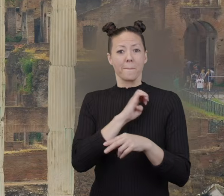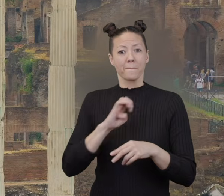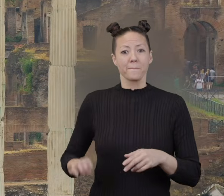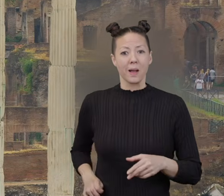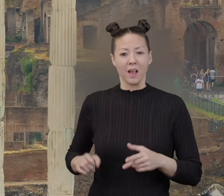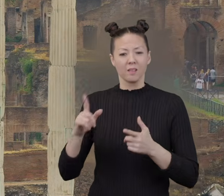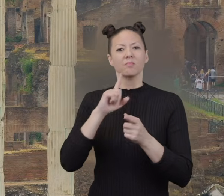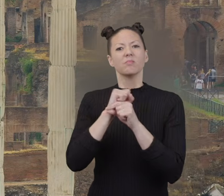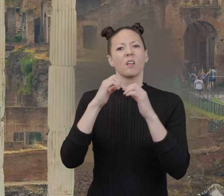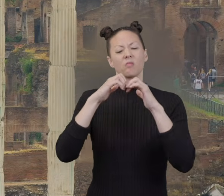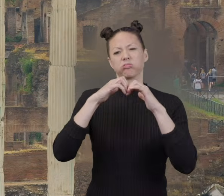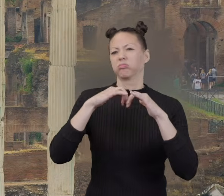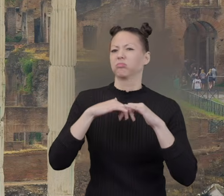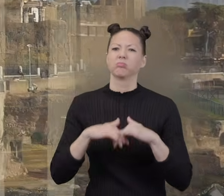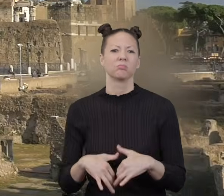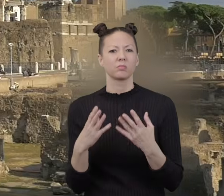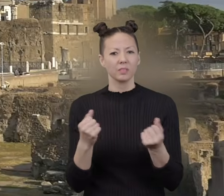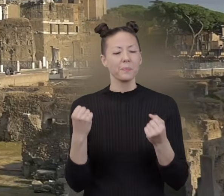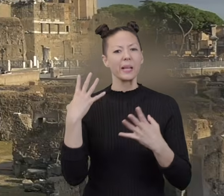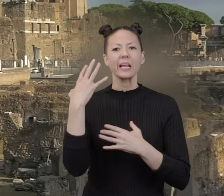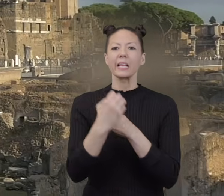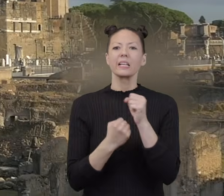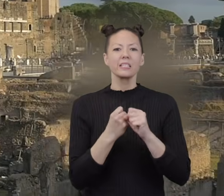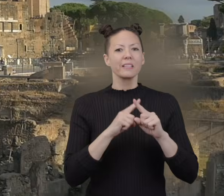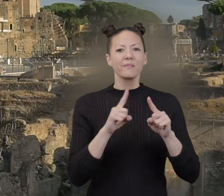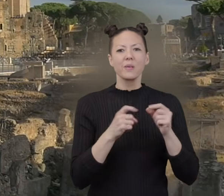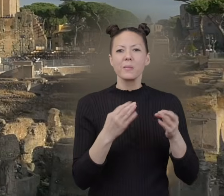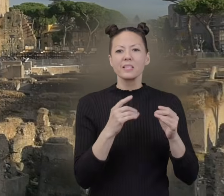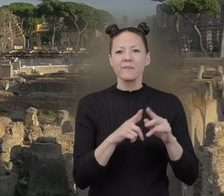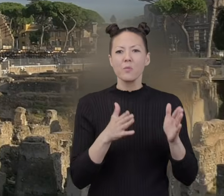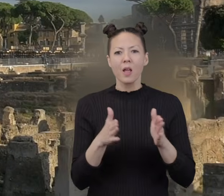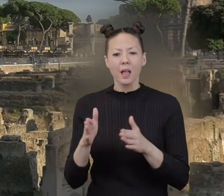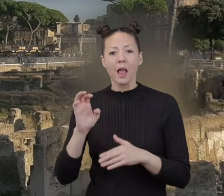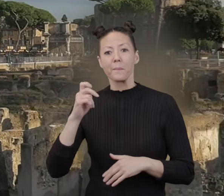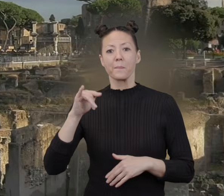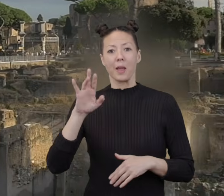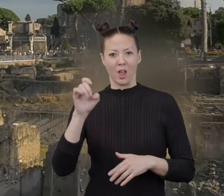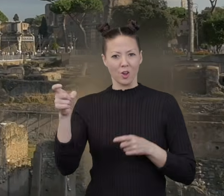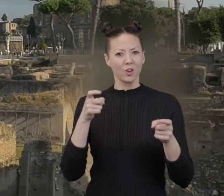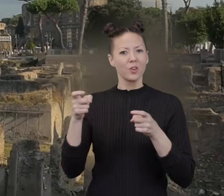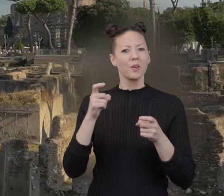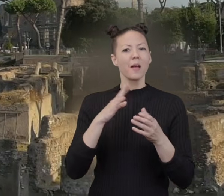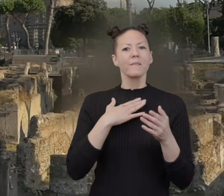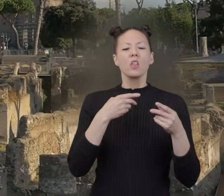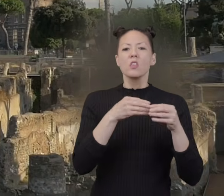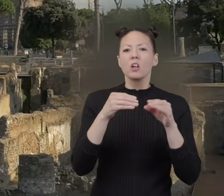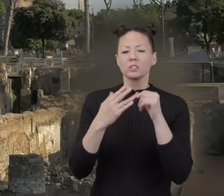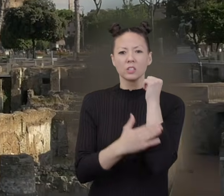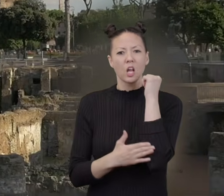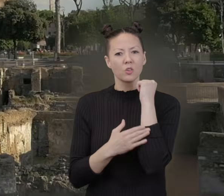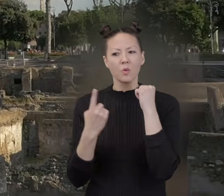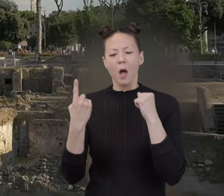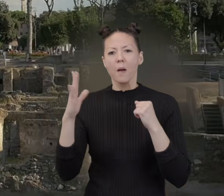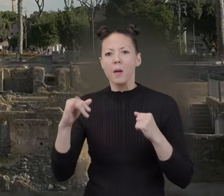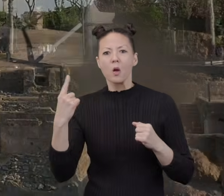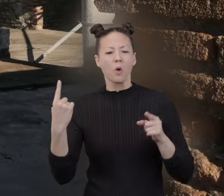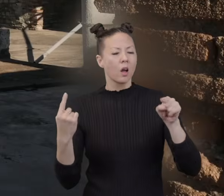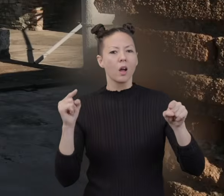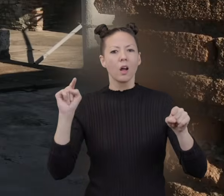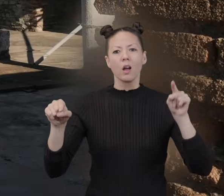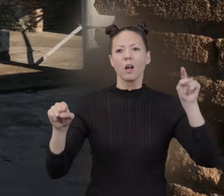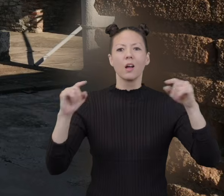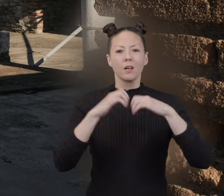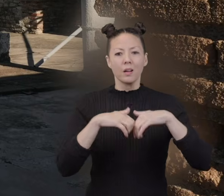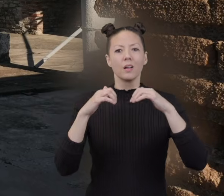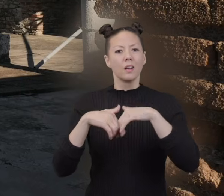Empire eventually collapsed. In many ways, the empire grew too large and they lost countries one by one.